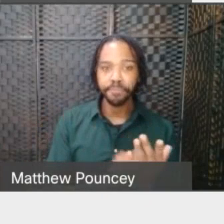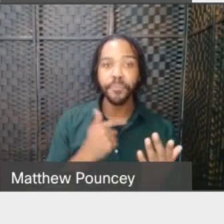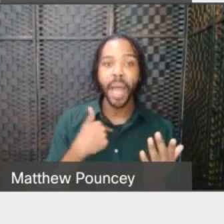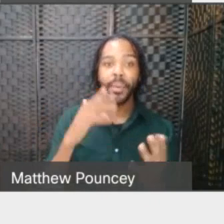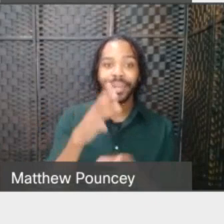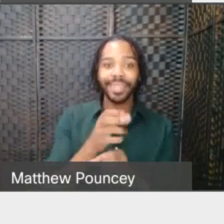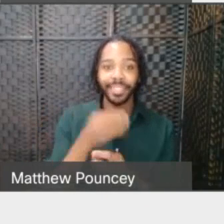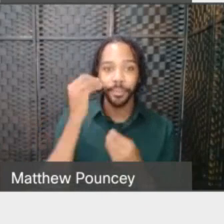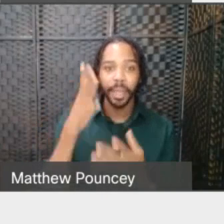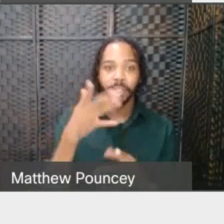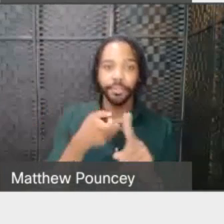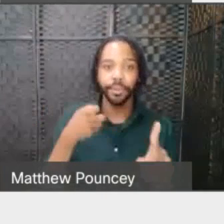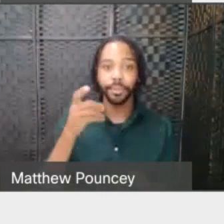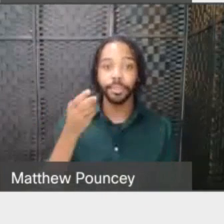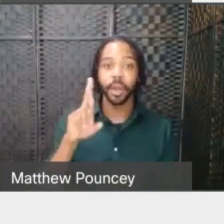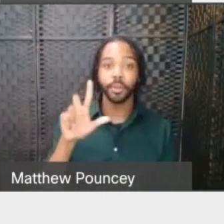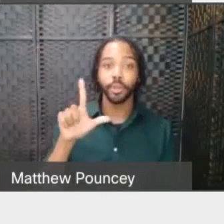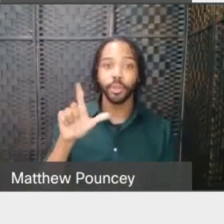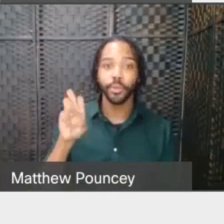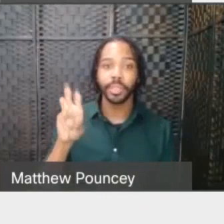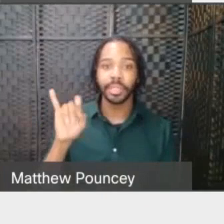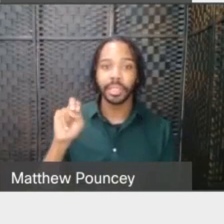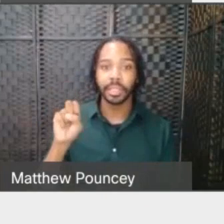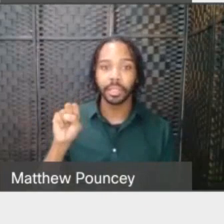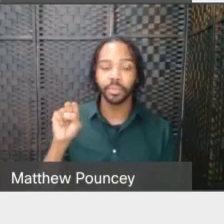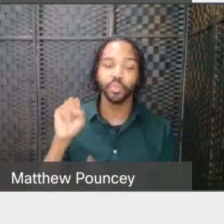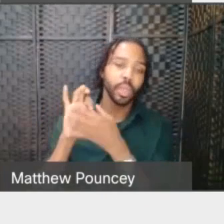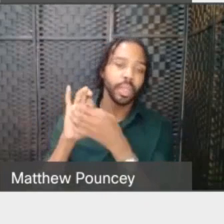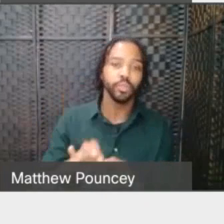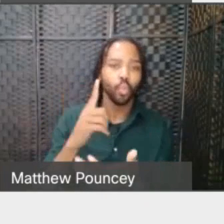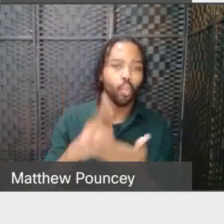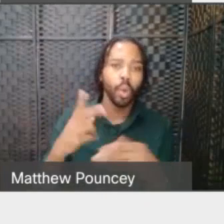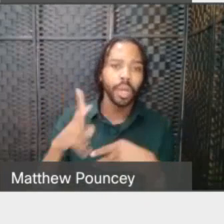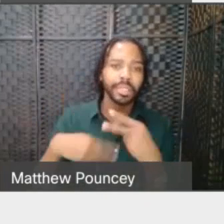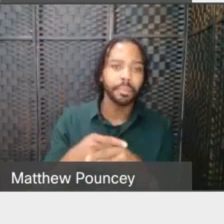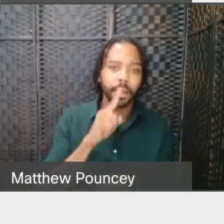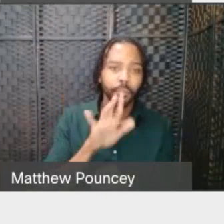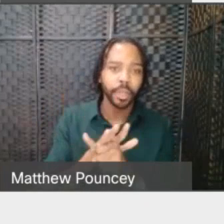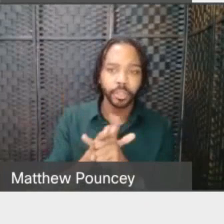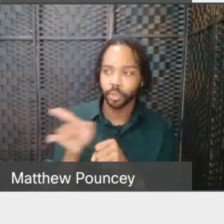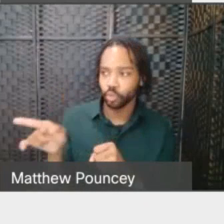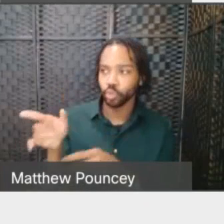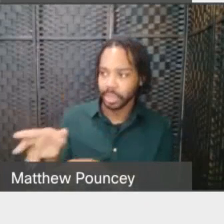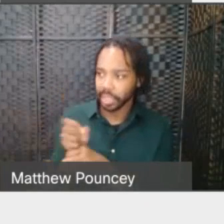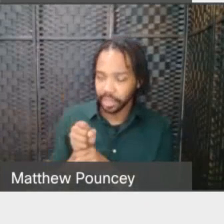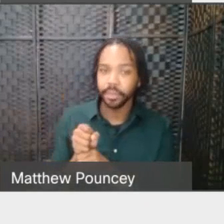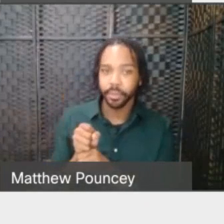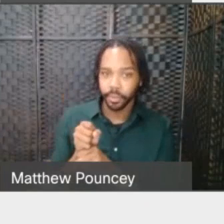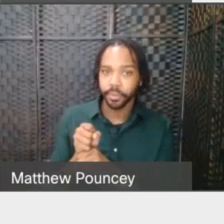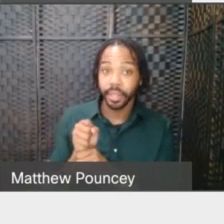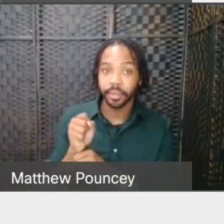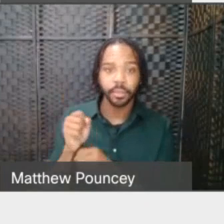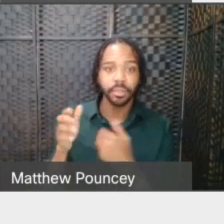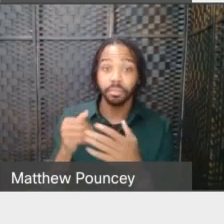information from Dr. Lewis about what kind of confirmation do you receive, whether or not you submit